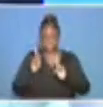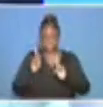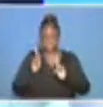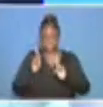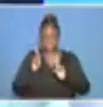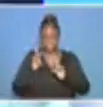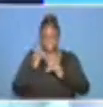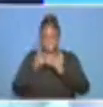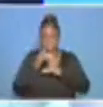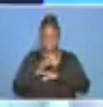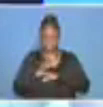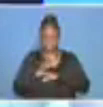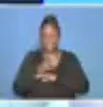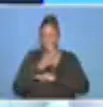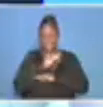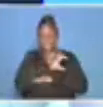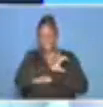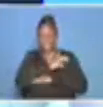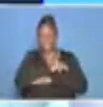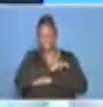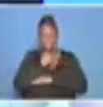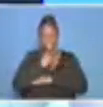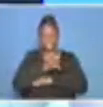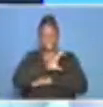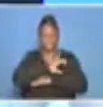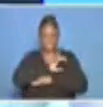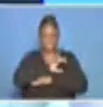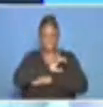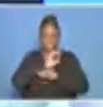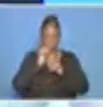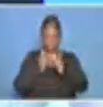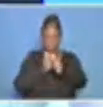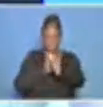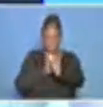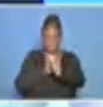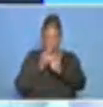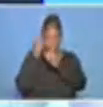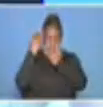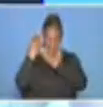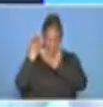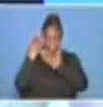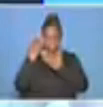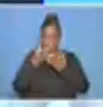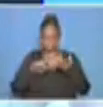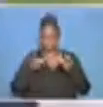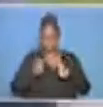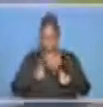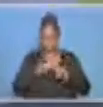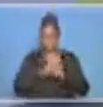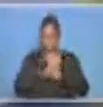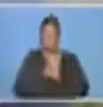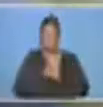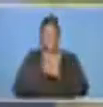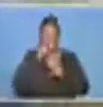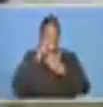as Cleopatra Murphy tells us, police say they are following significant leads into the matter. A grieving sister